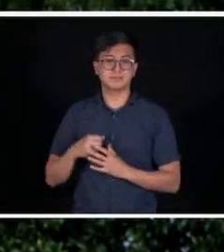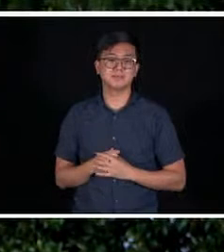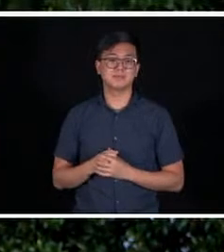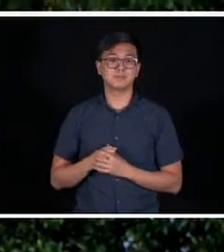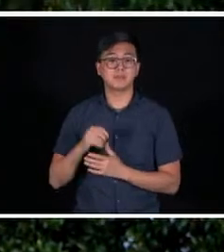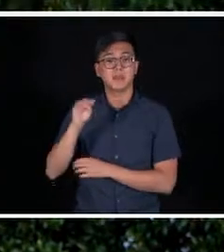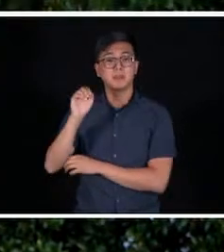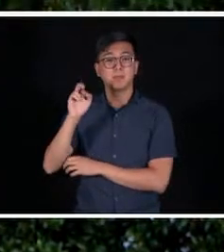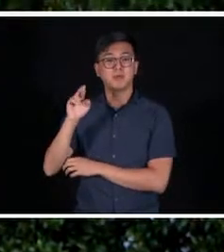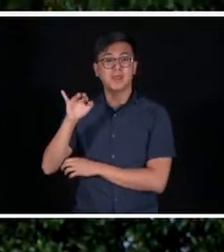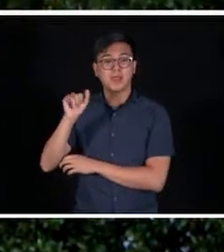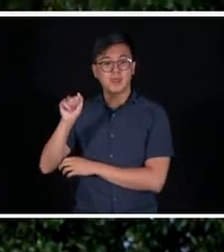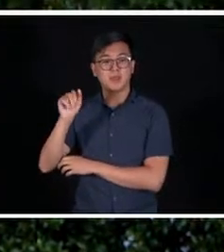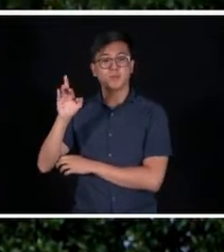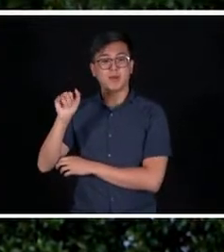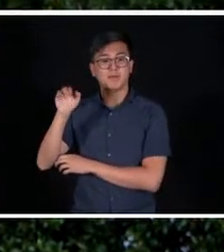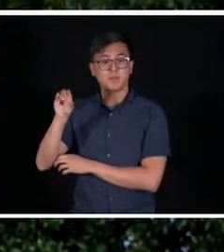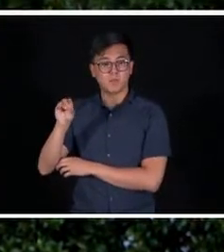Maria Bravo.